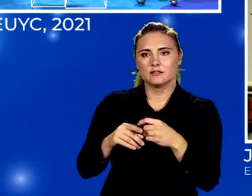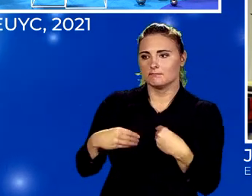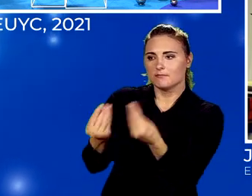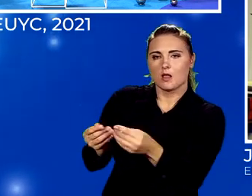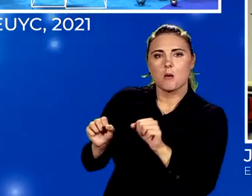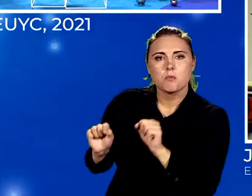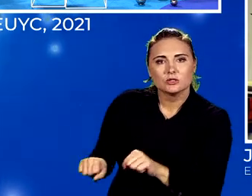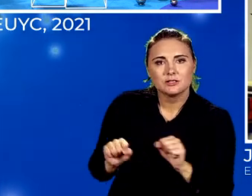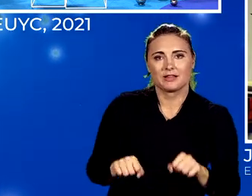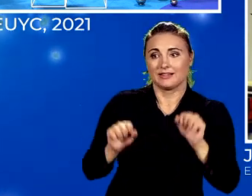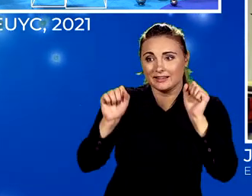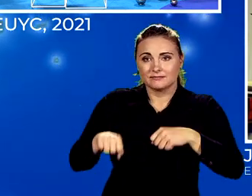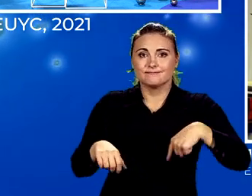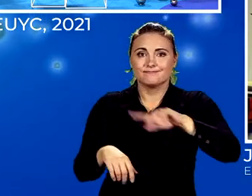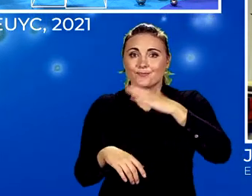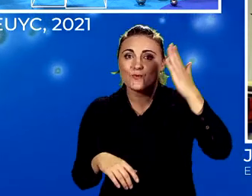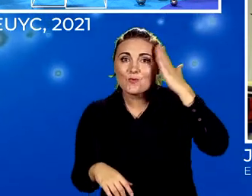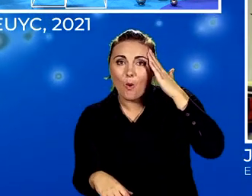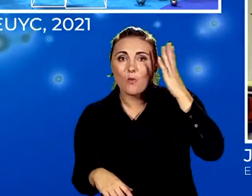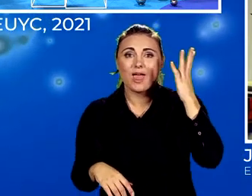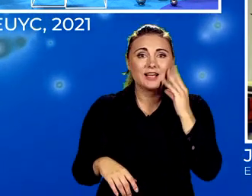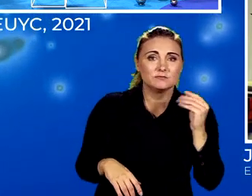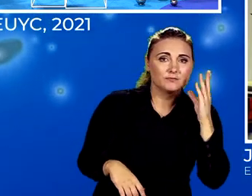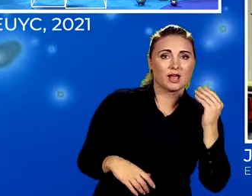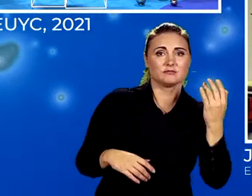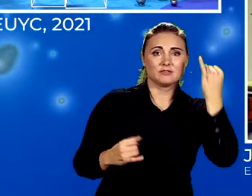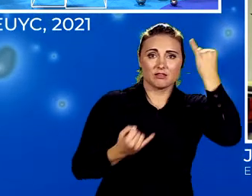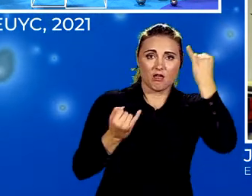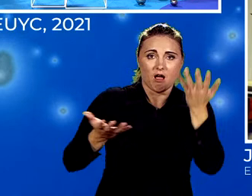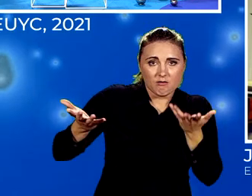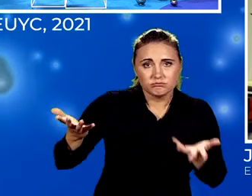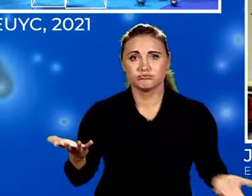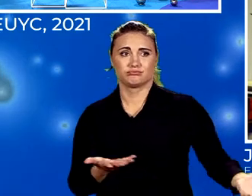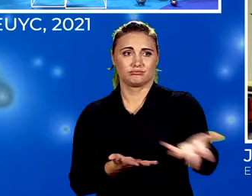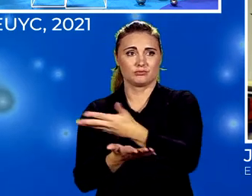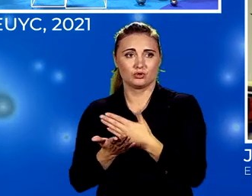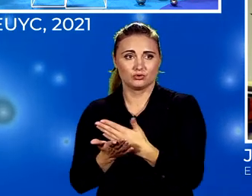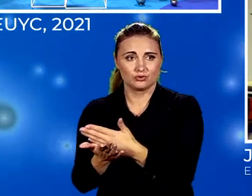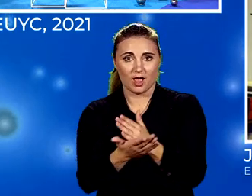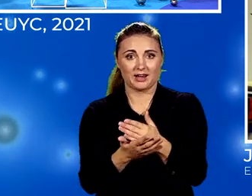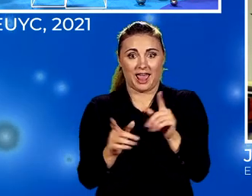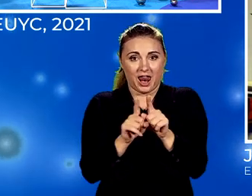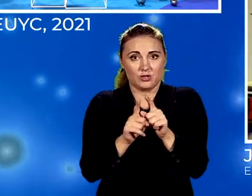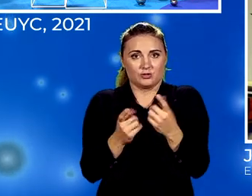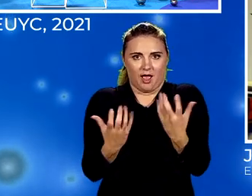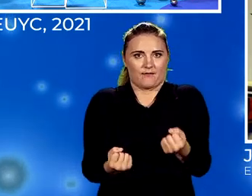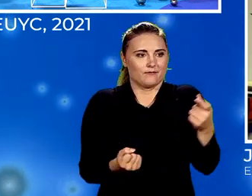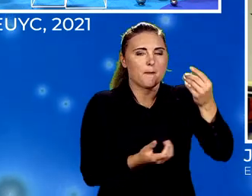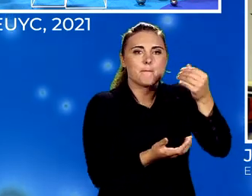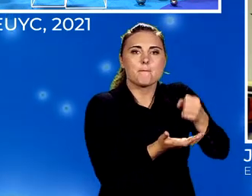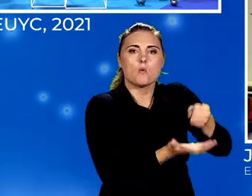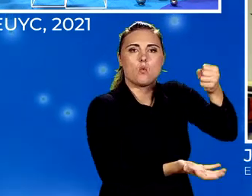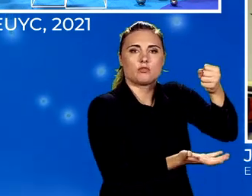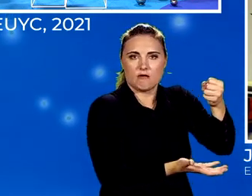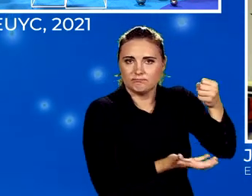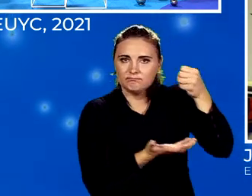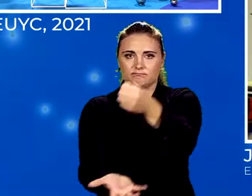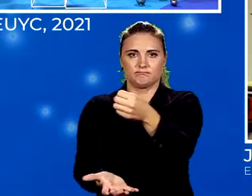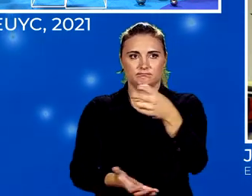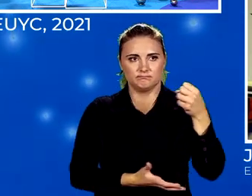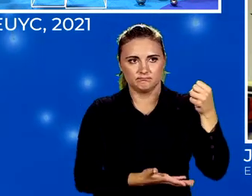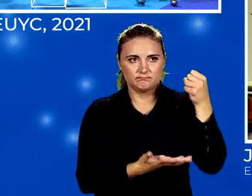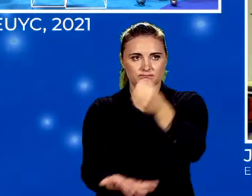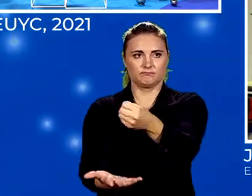also to channel funding from Erasmus Plus and other EU programs towards to these